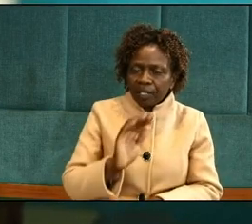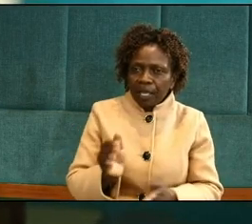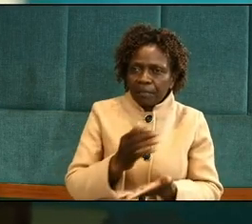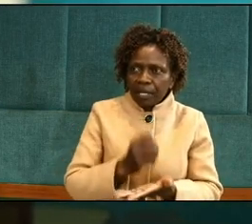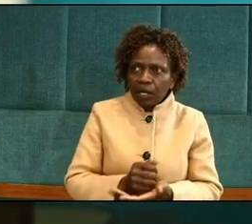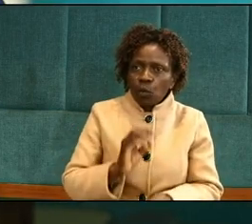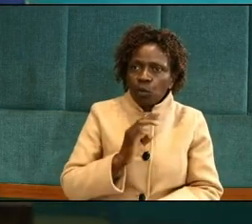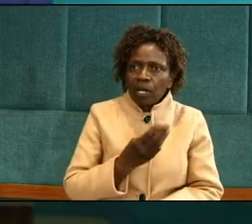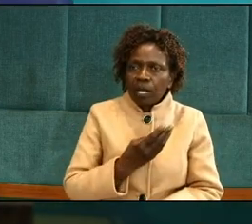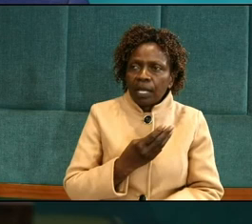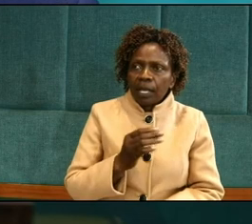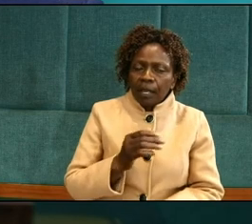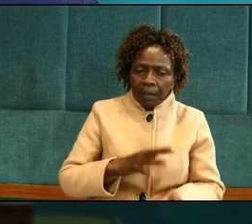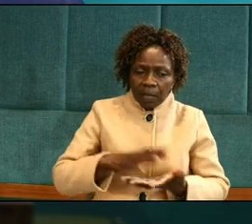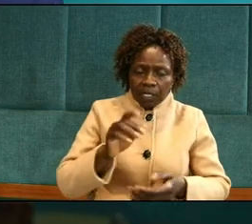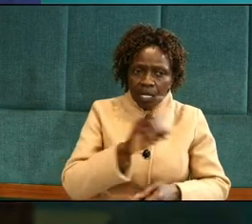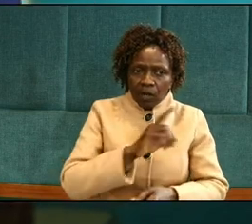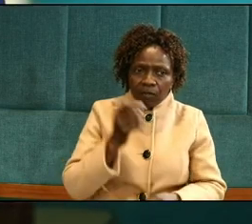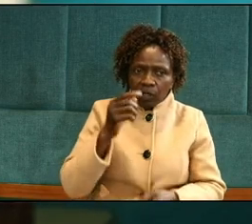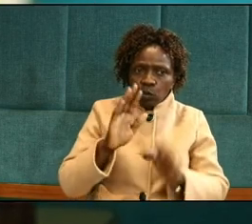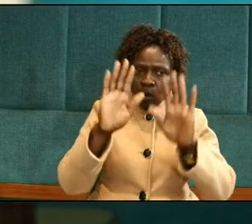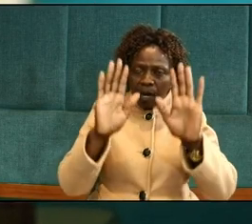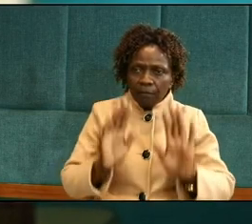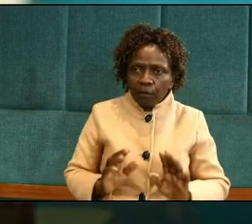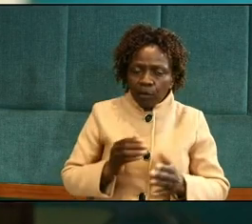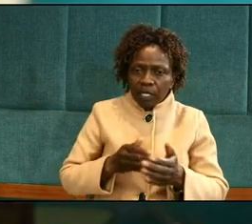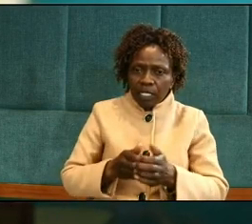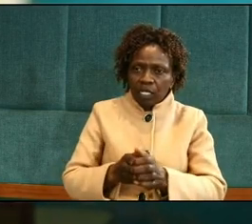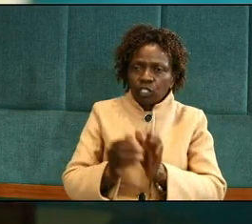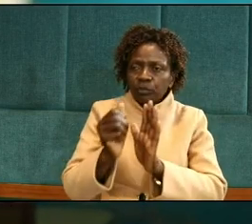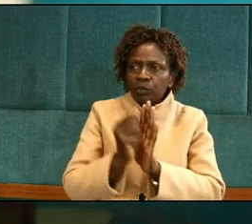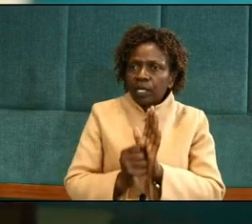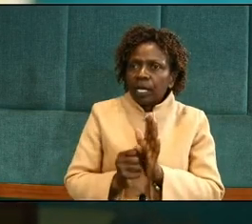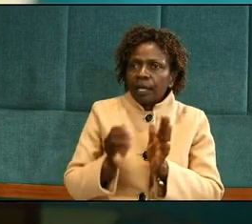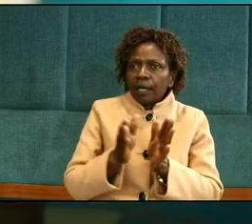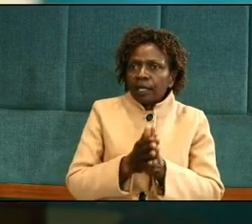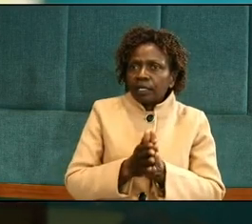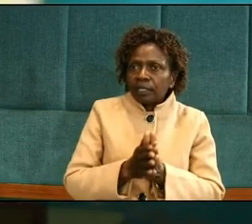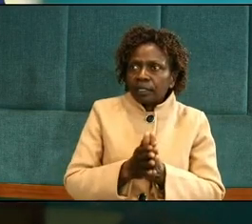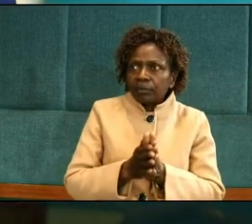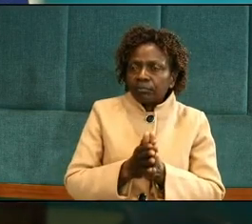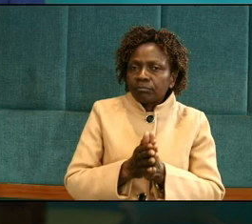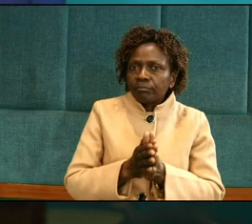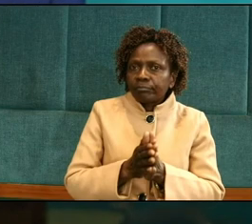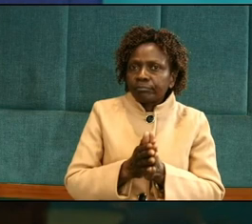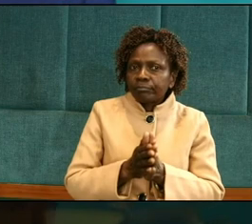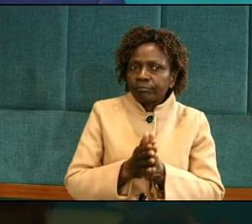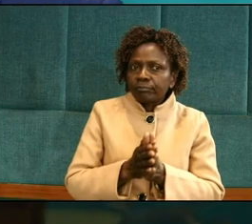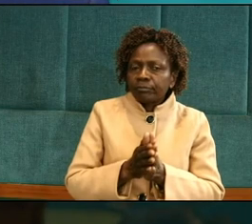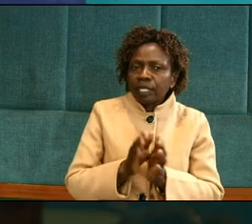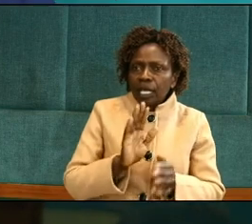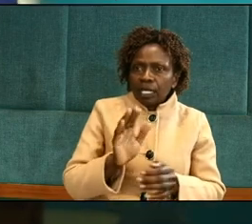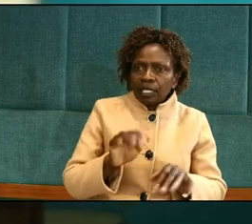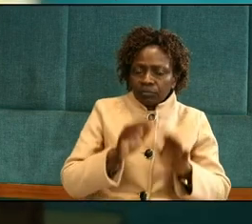Amen. We praise God for his wonderful leadership and leadership of Pastor Nyaga and